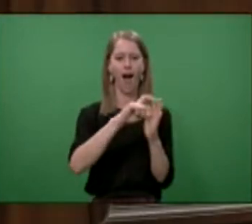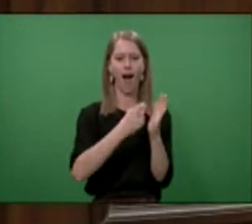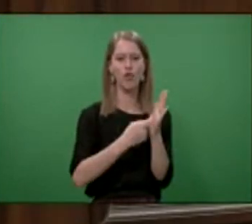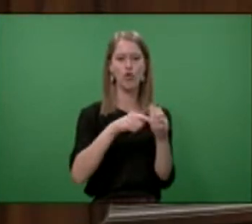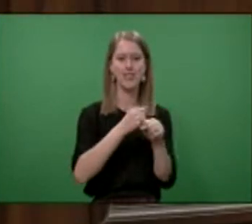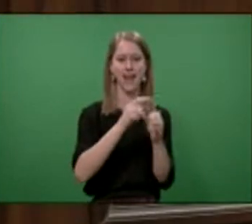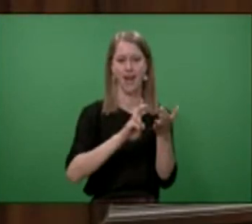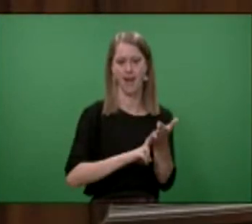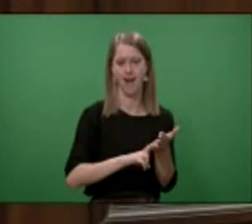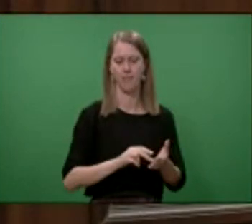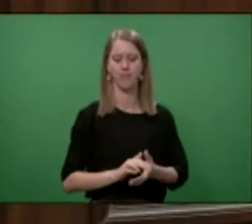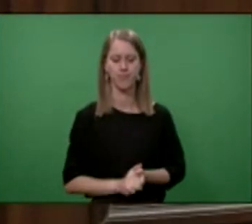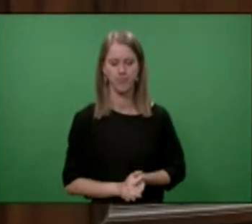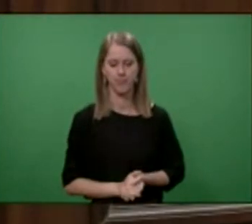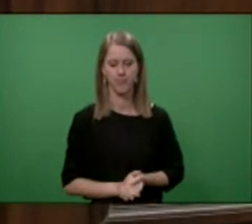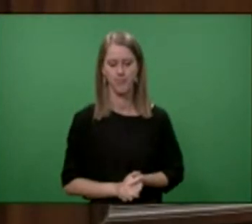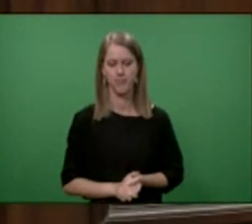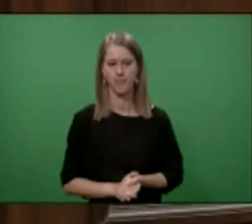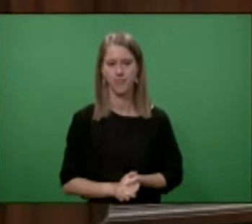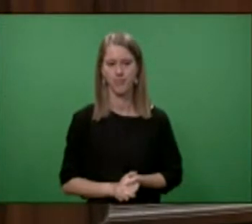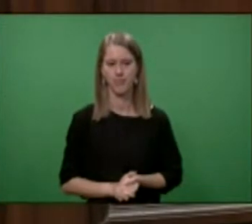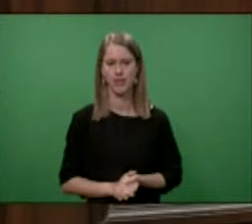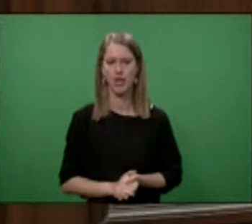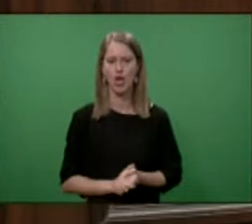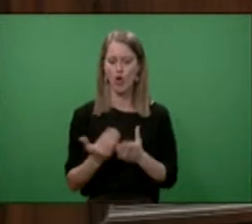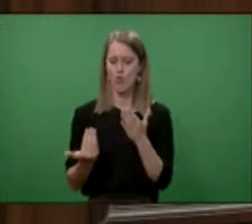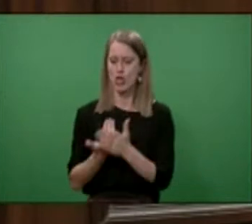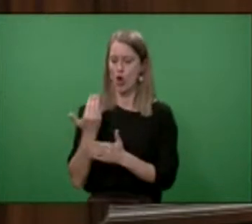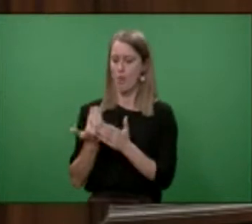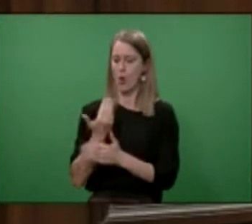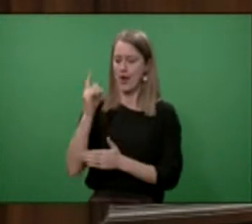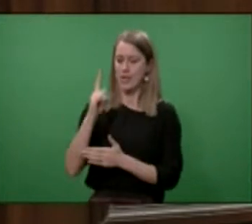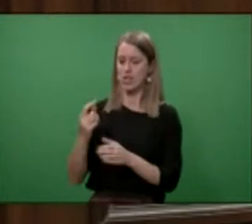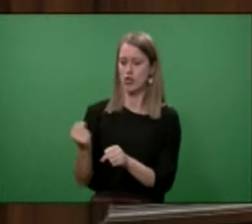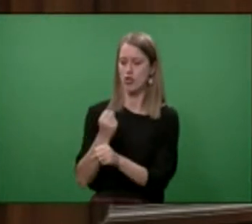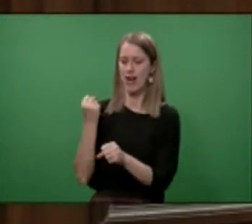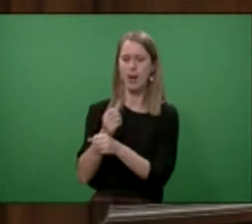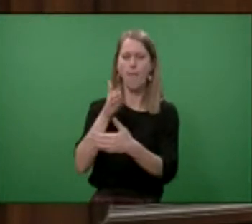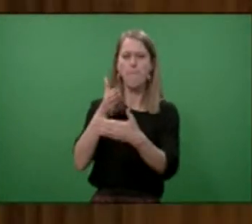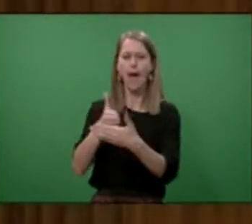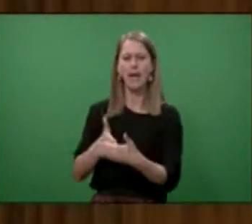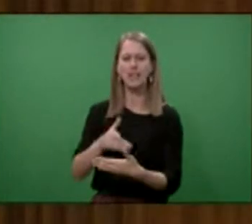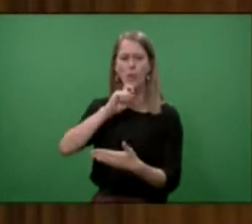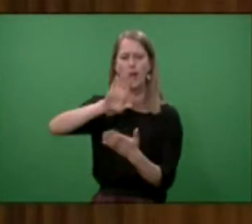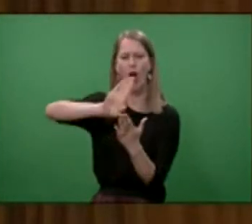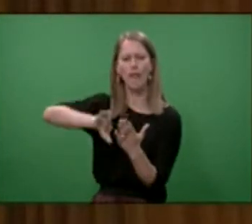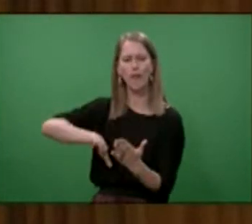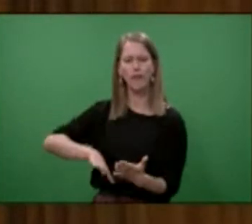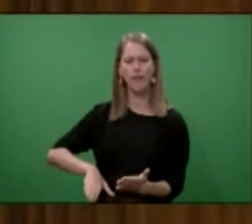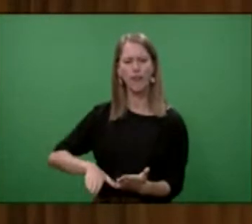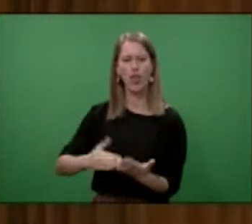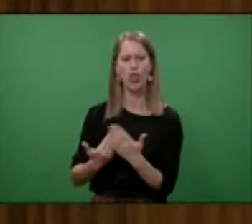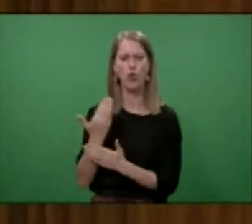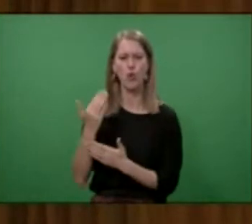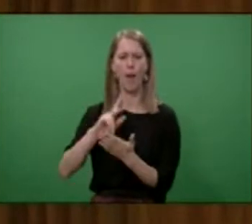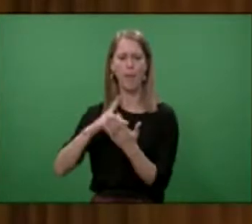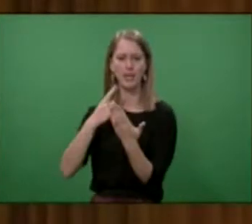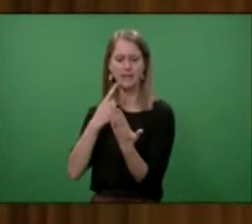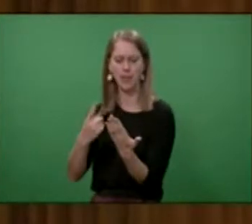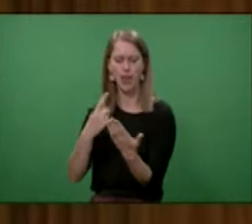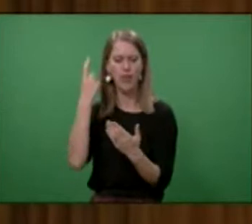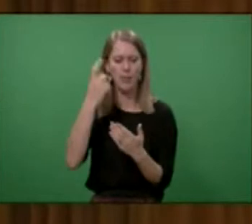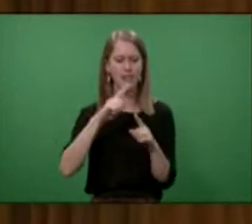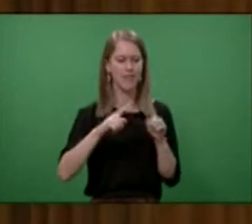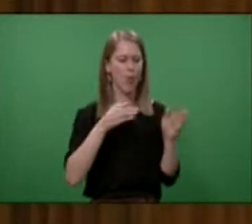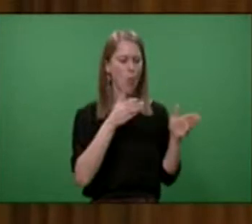It will remove barriers to renewable energy generation through a national policy statement and also investigate regulatory